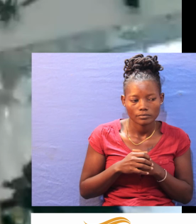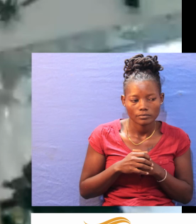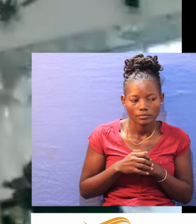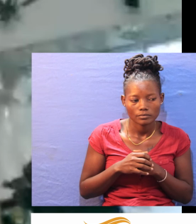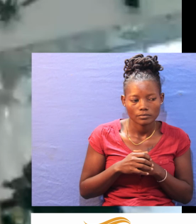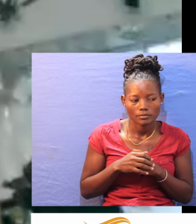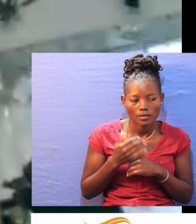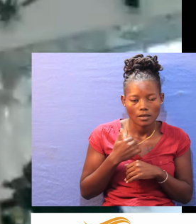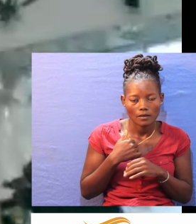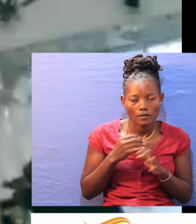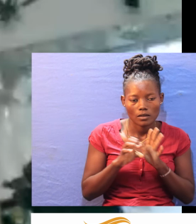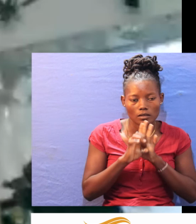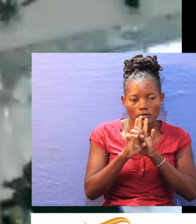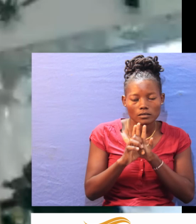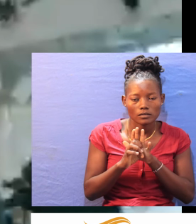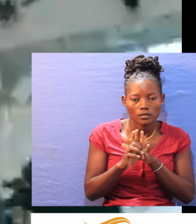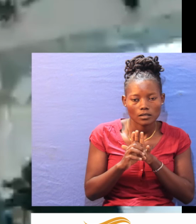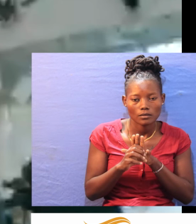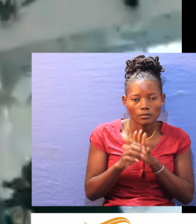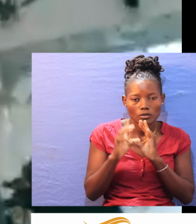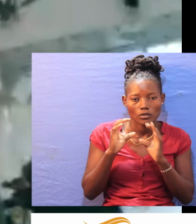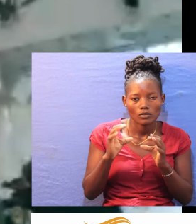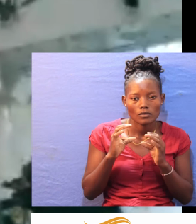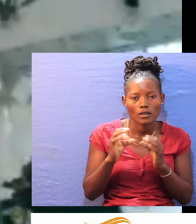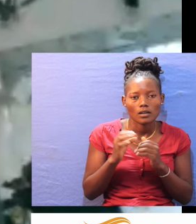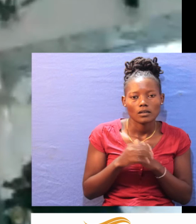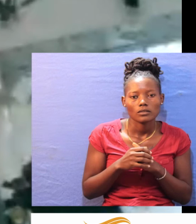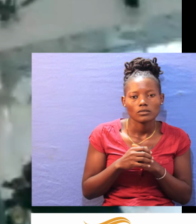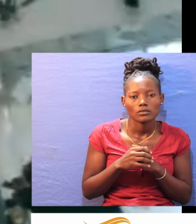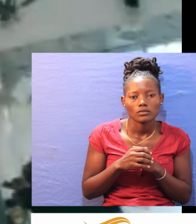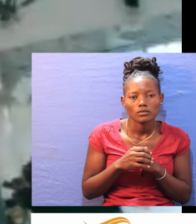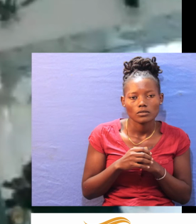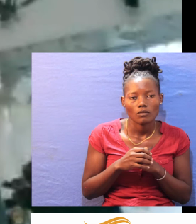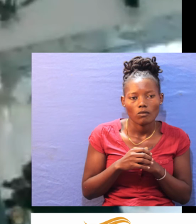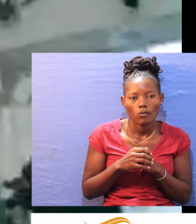I have an example of a coach. It's